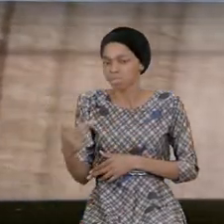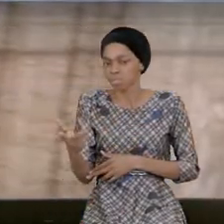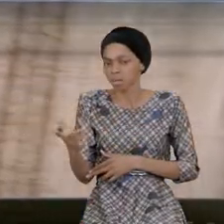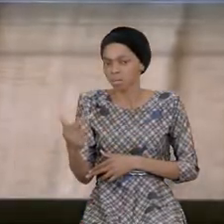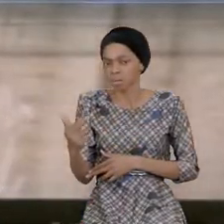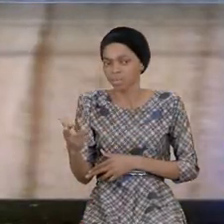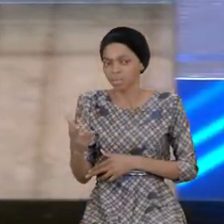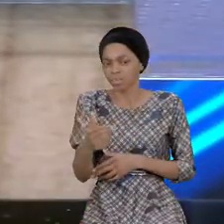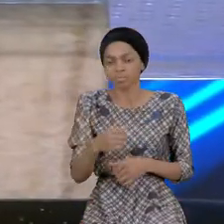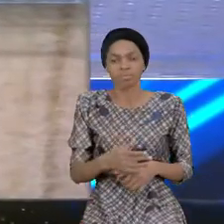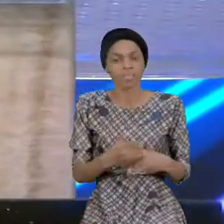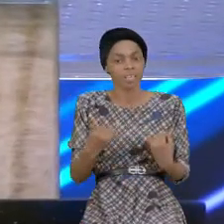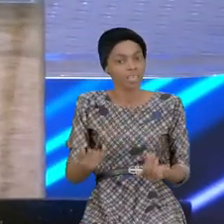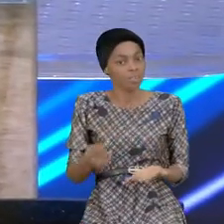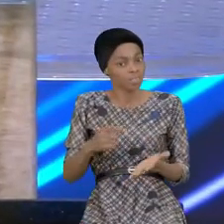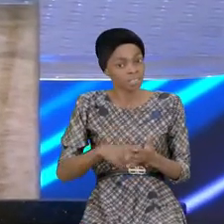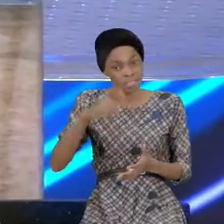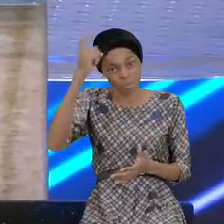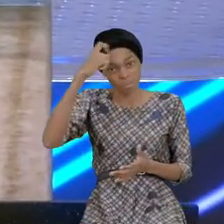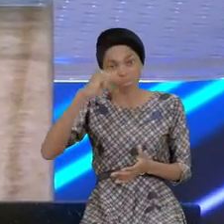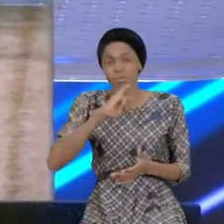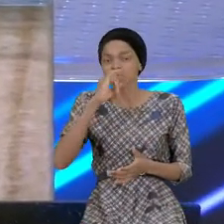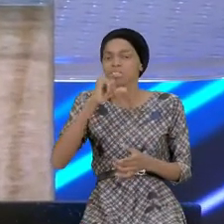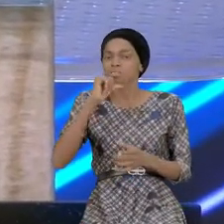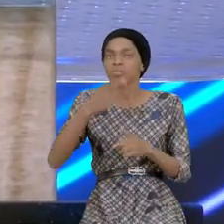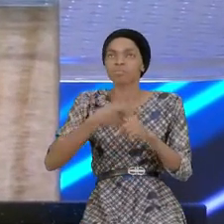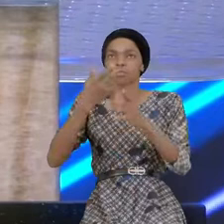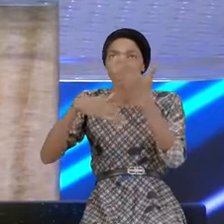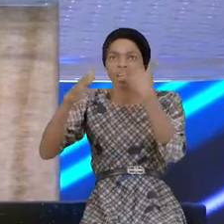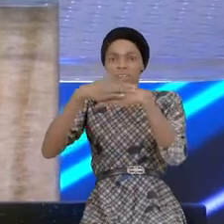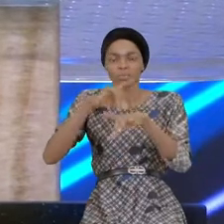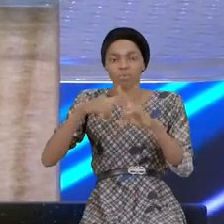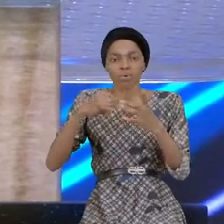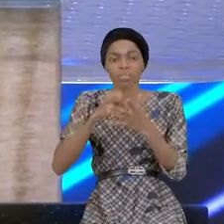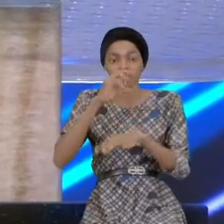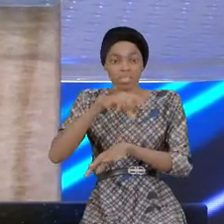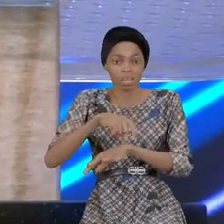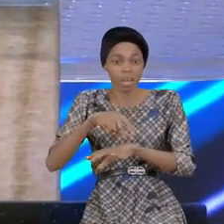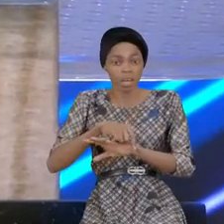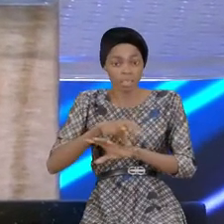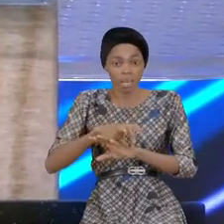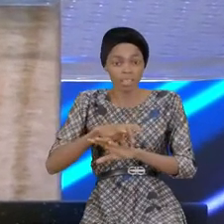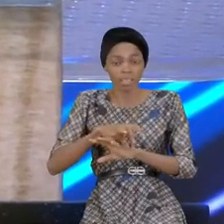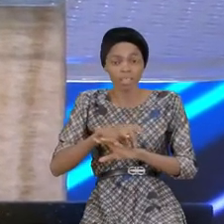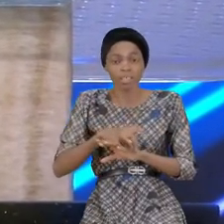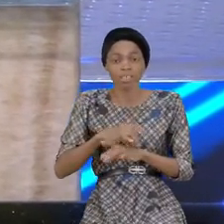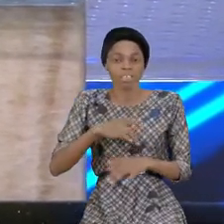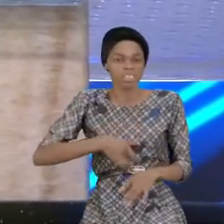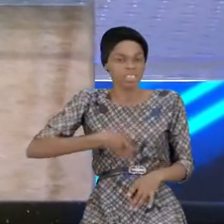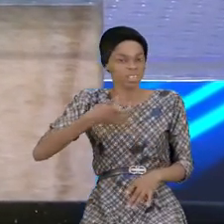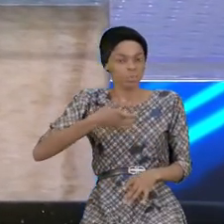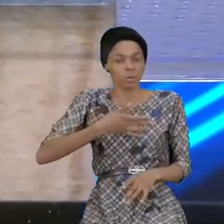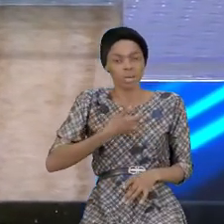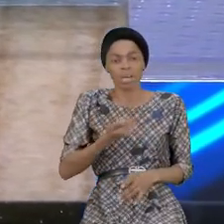wisdom descendeth not from above, but is earthly, sensual, devilish. It